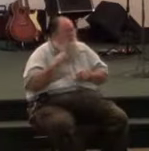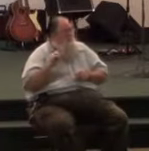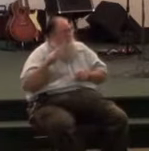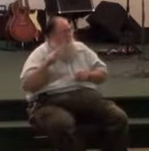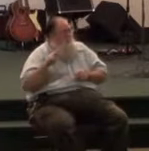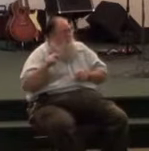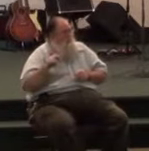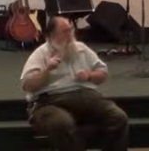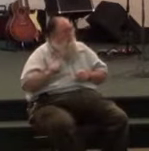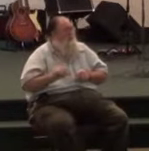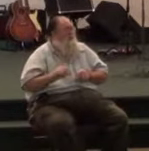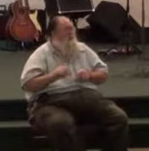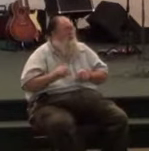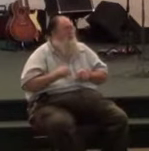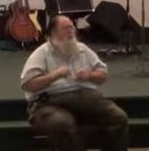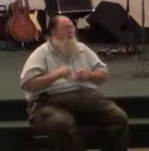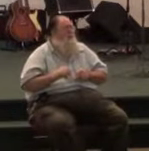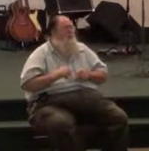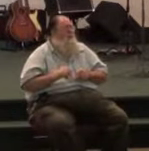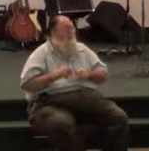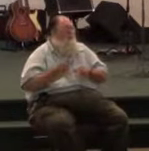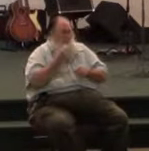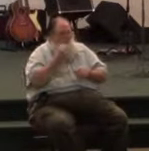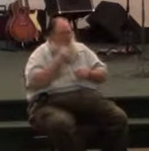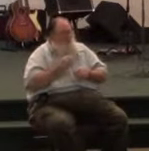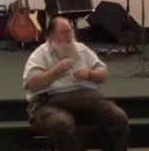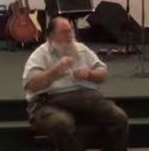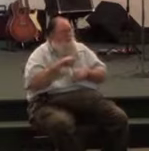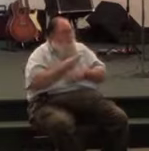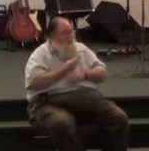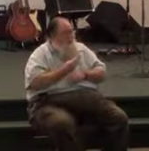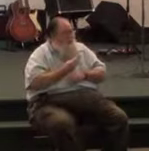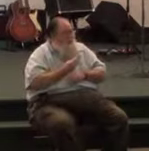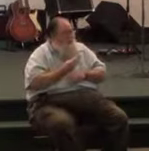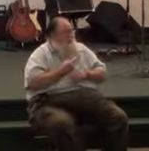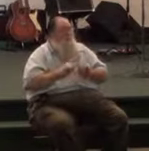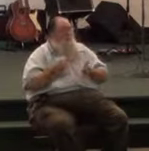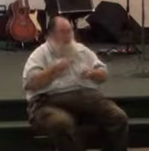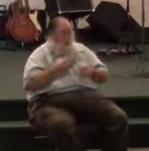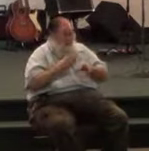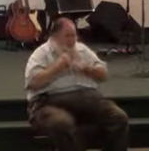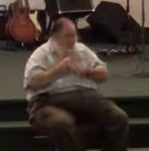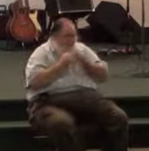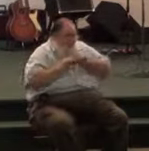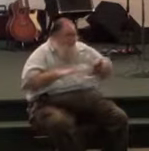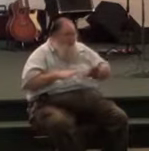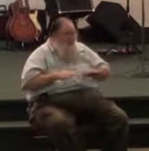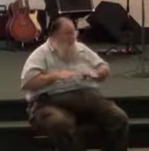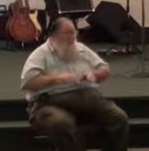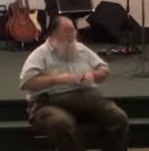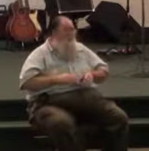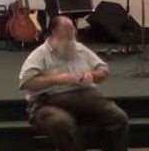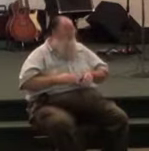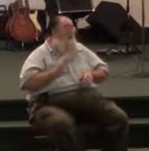know what? We're going to get a blessing for that. And there will be a day, there will be a day that Frank and